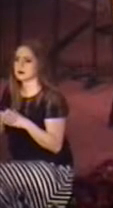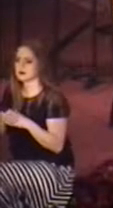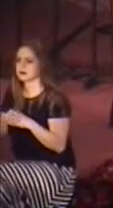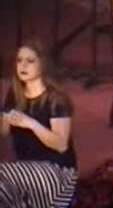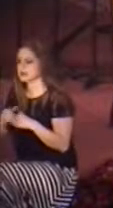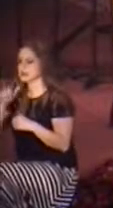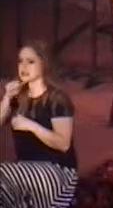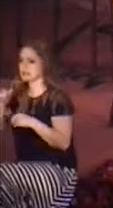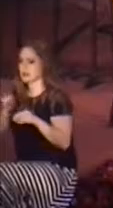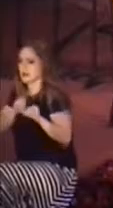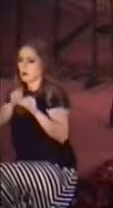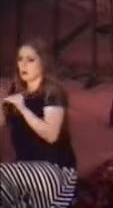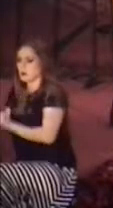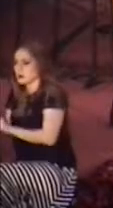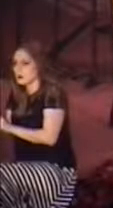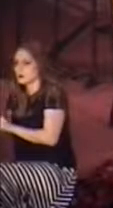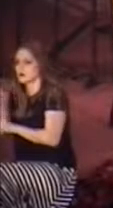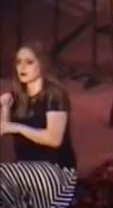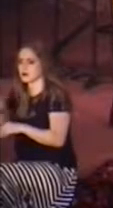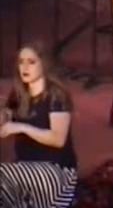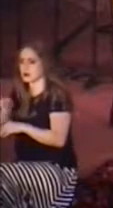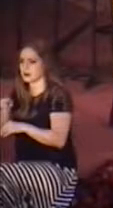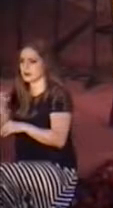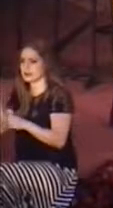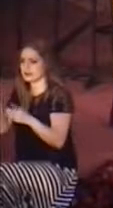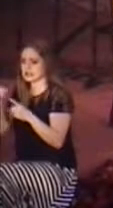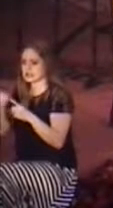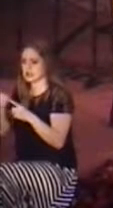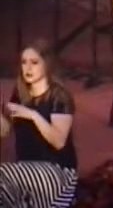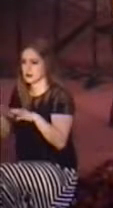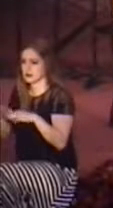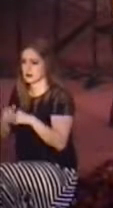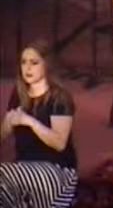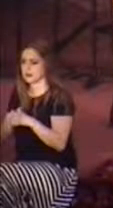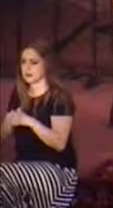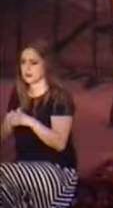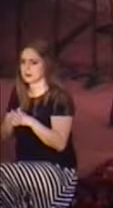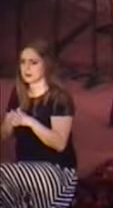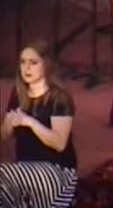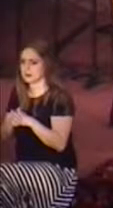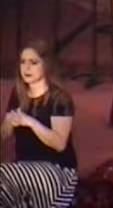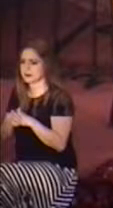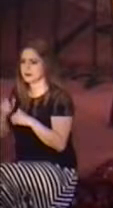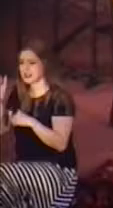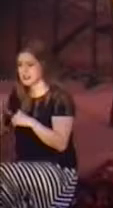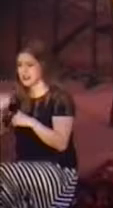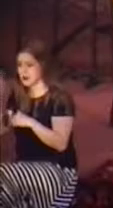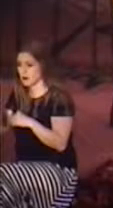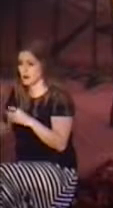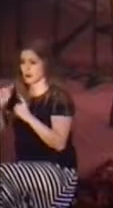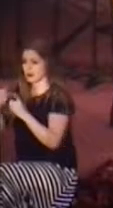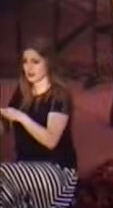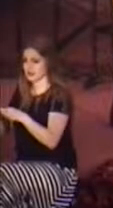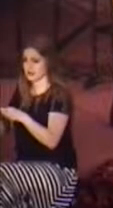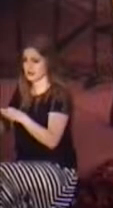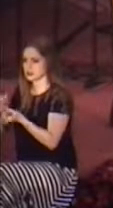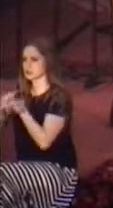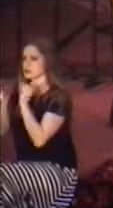you until you do that. Except that one gift. That's what changes everything else, doesn't it?